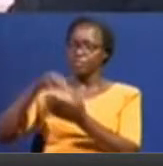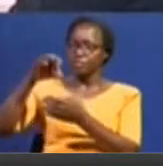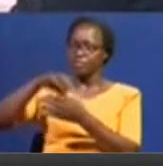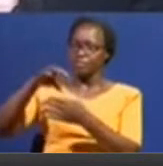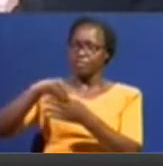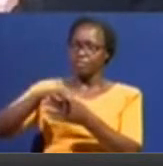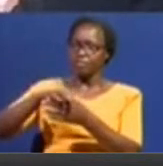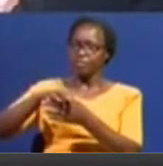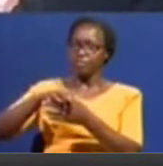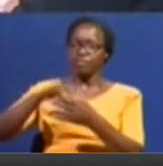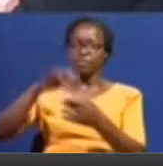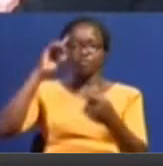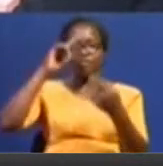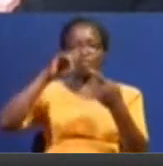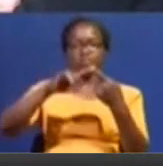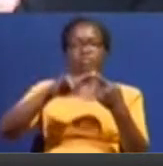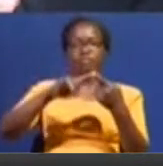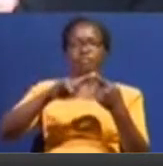the